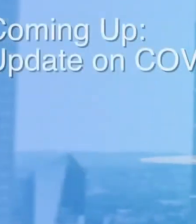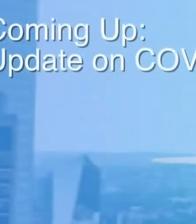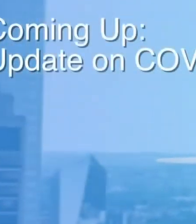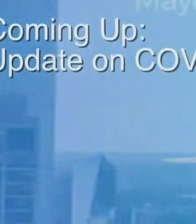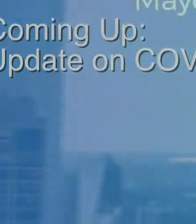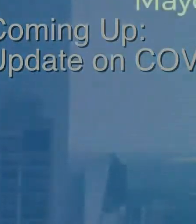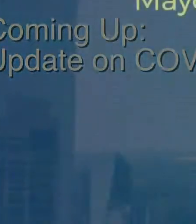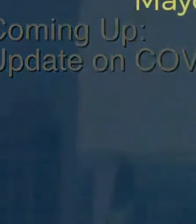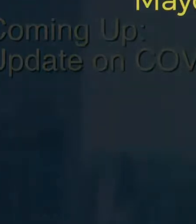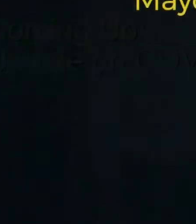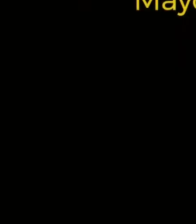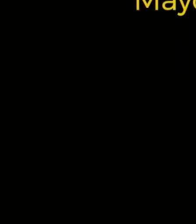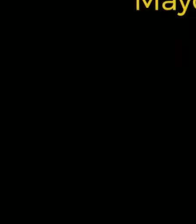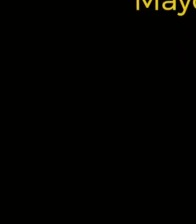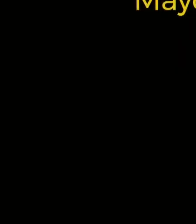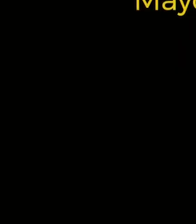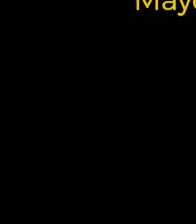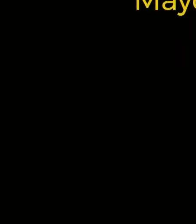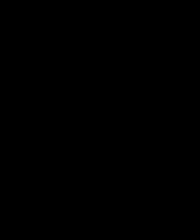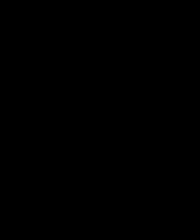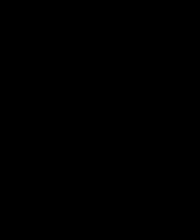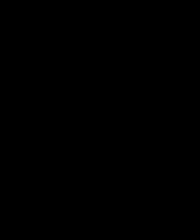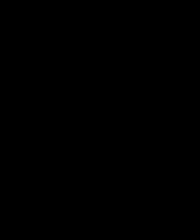This is for press only. If you're not a member,